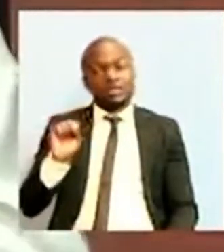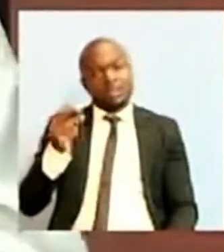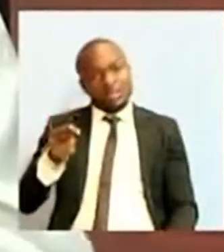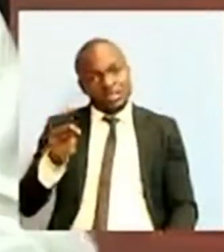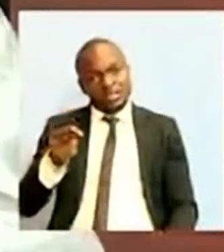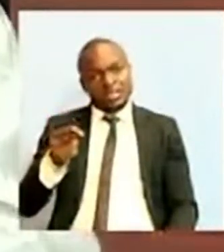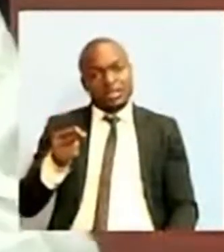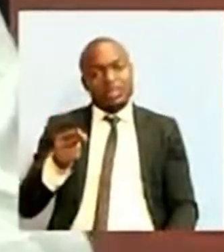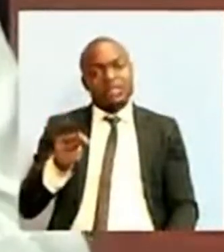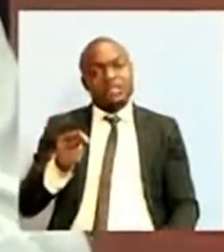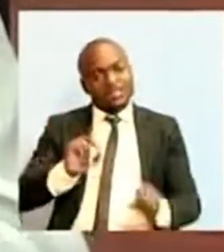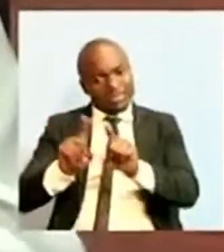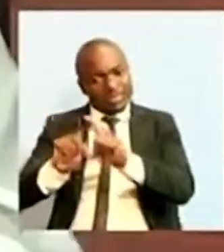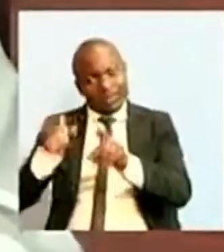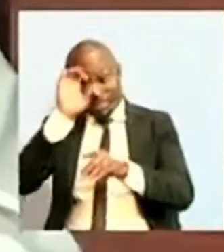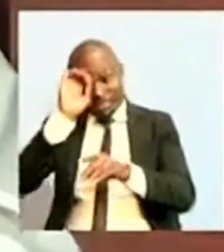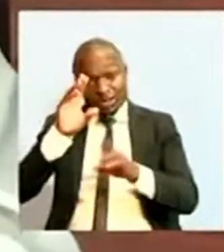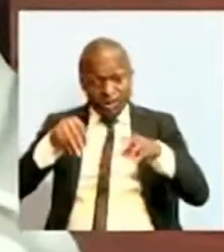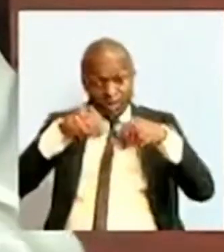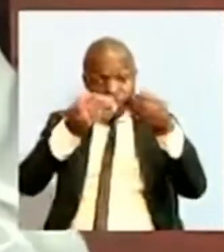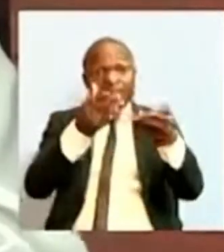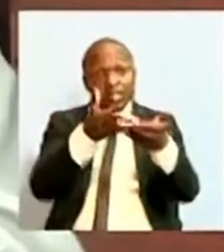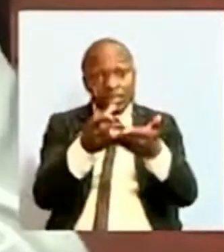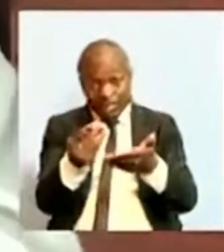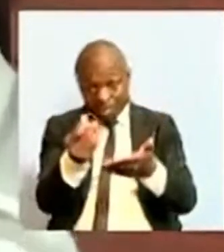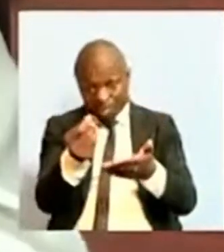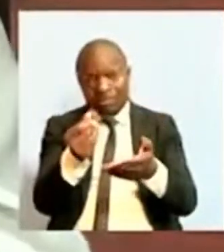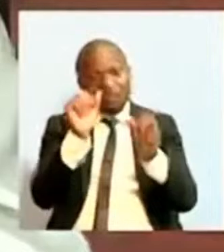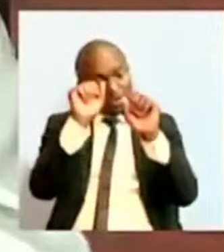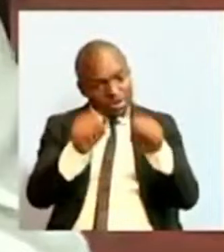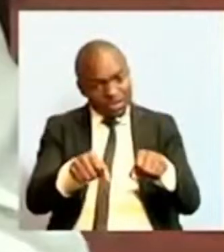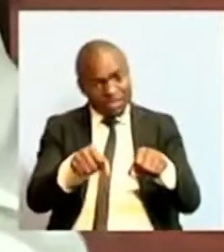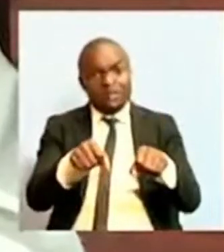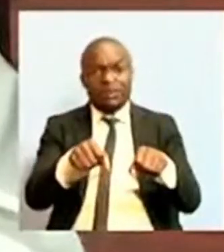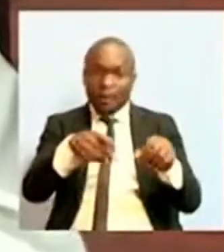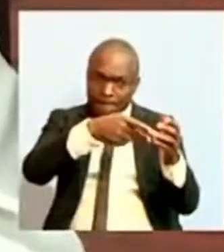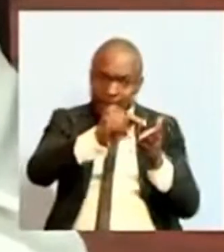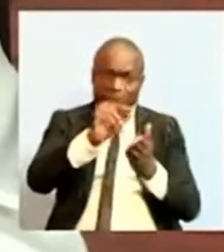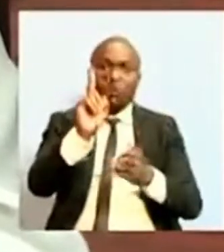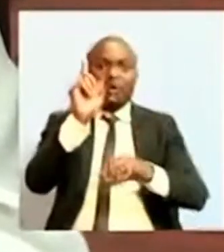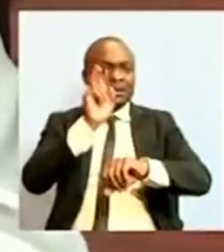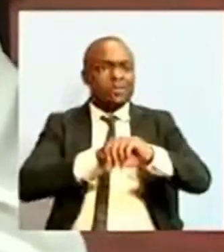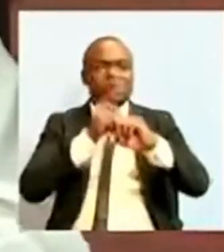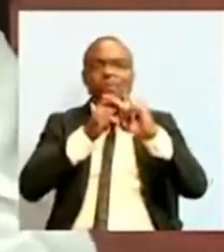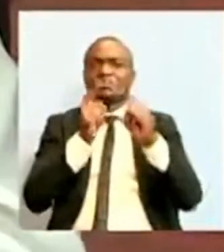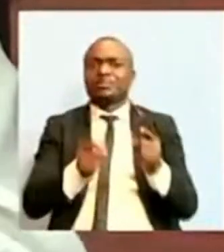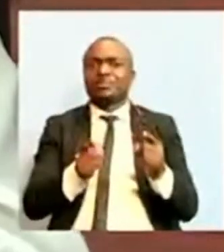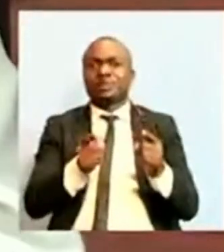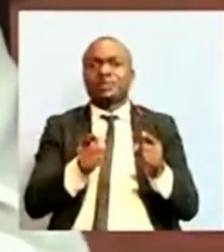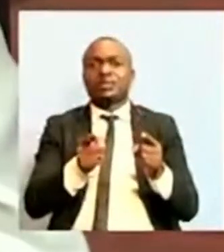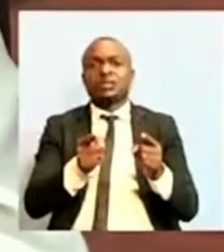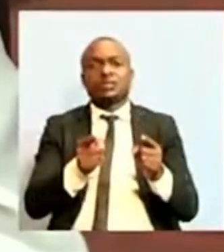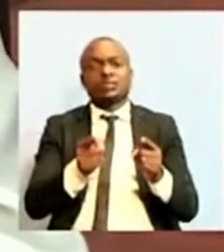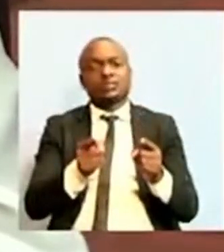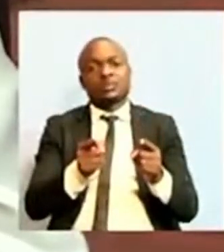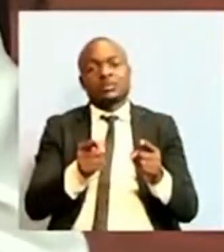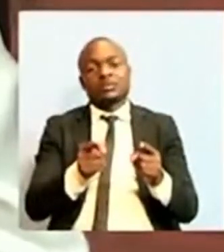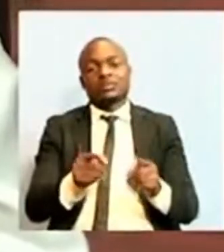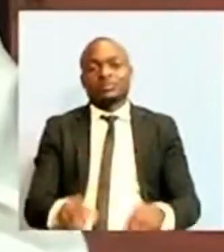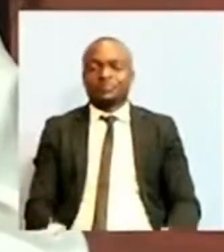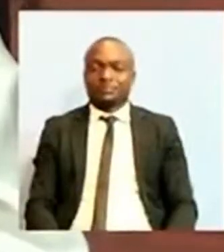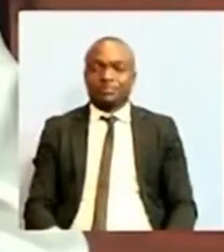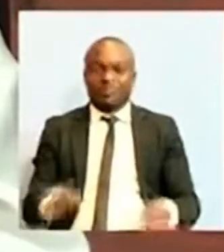here, Luvambe, they'll give you this money. This is money you can just offset. But the notion and the term of reference has